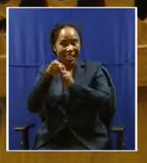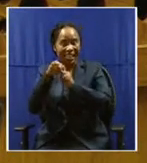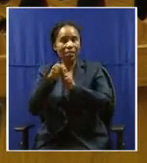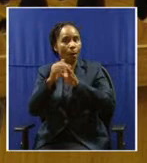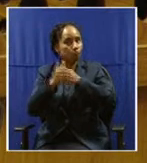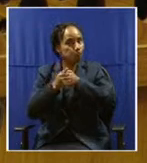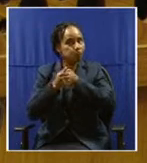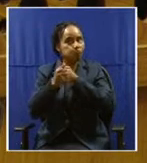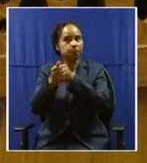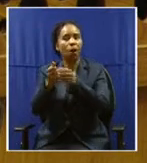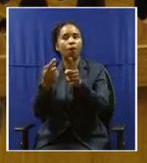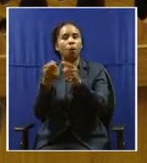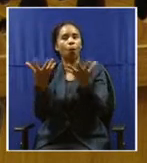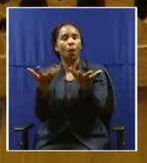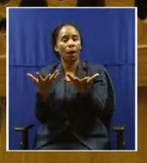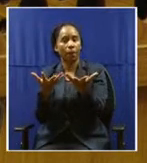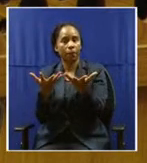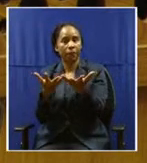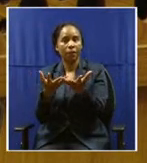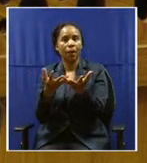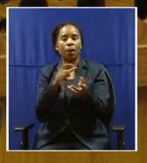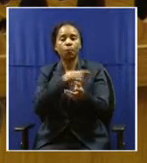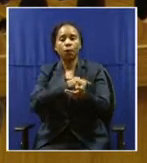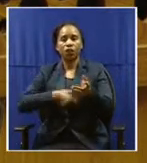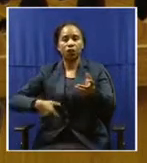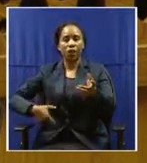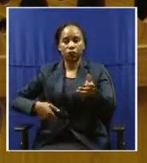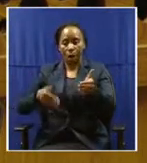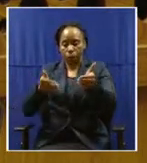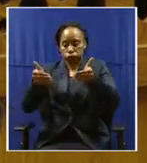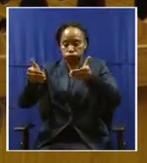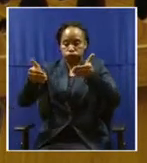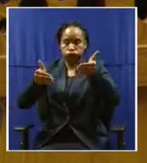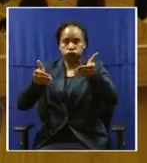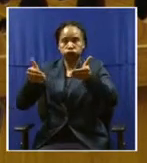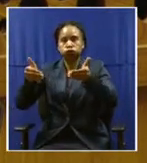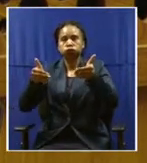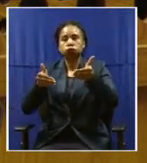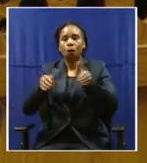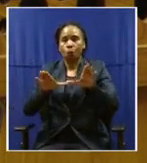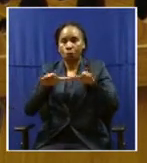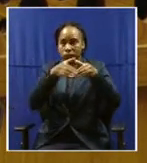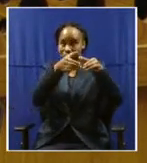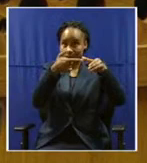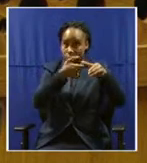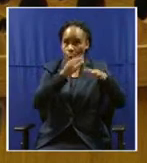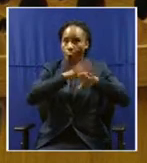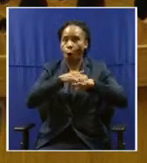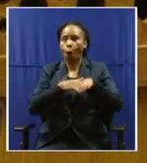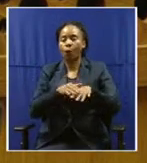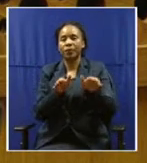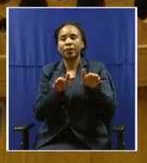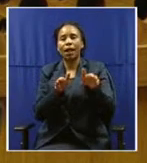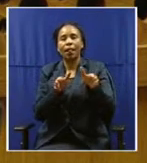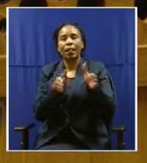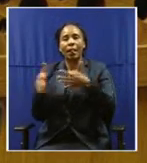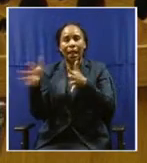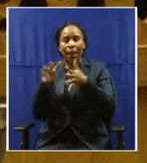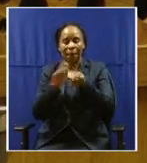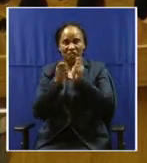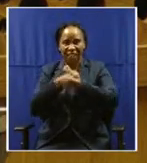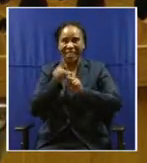by the Presidential Coordinating Commission on Climate Change, which is meeting for the first